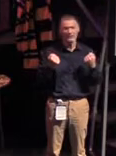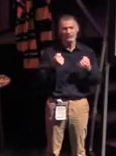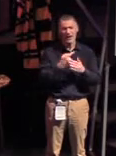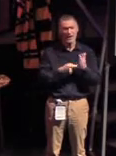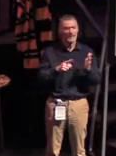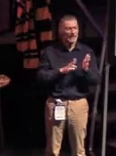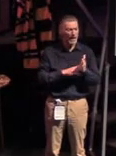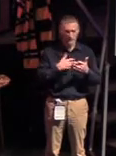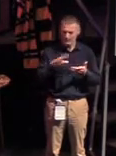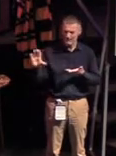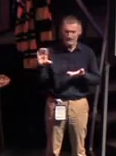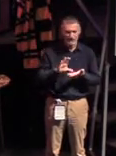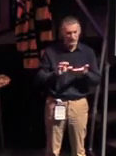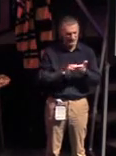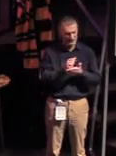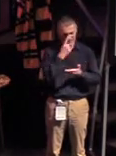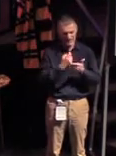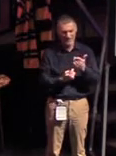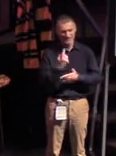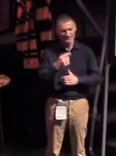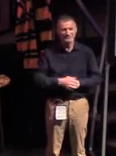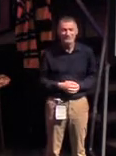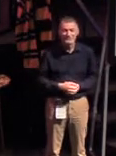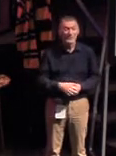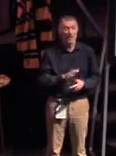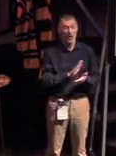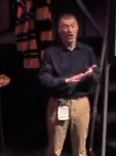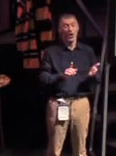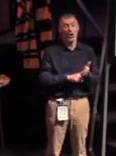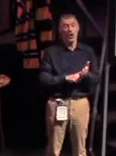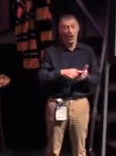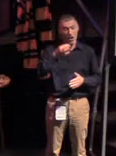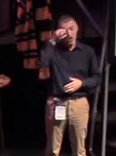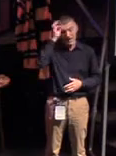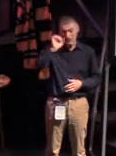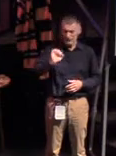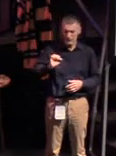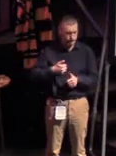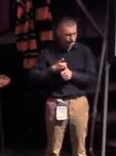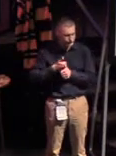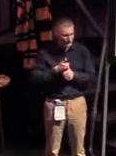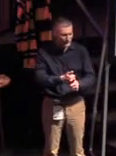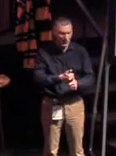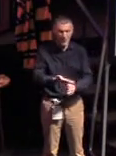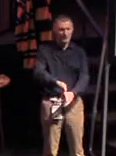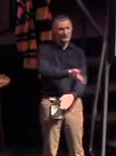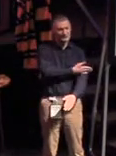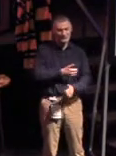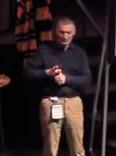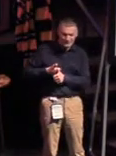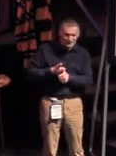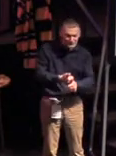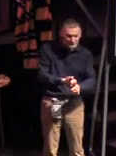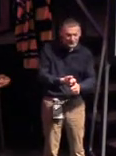and support to enable this event to happen. To Hull City Council, who got behind this project from the very early days and have again